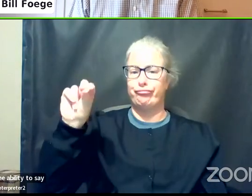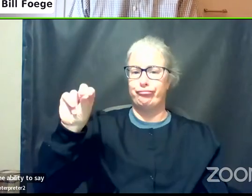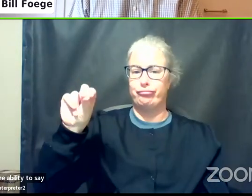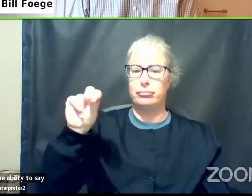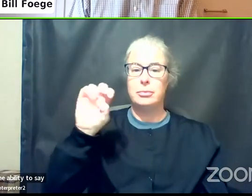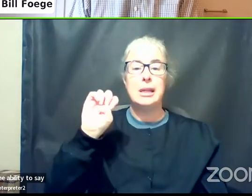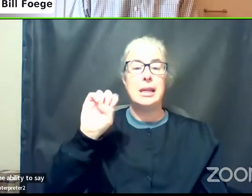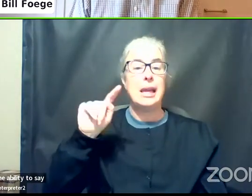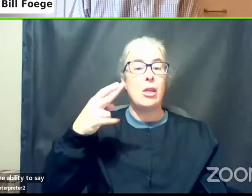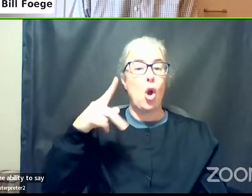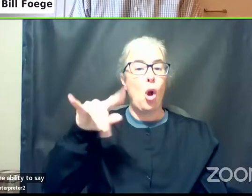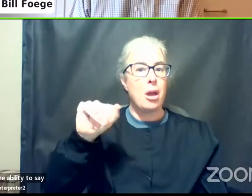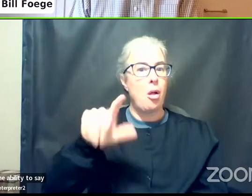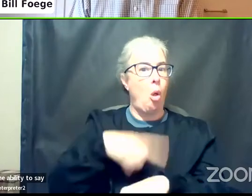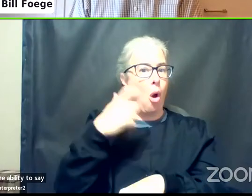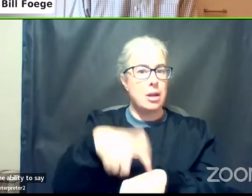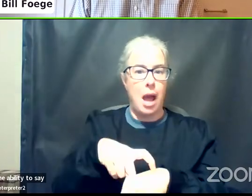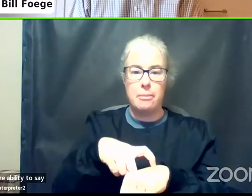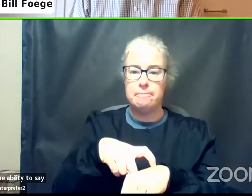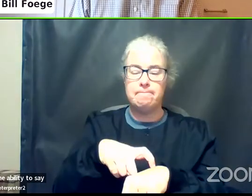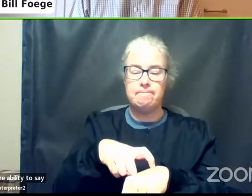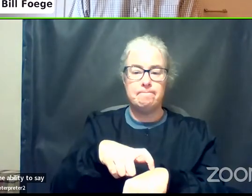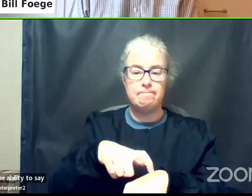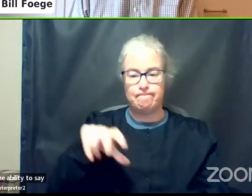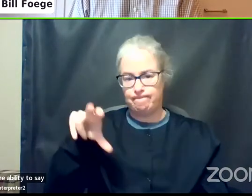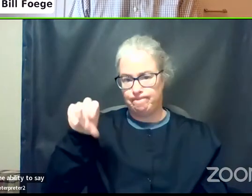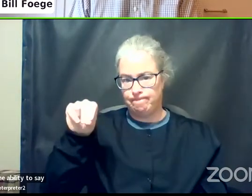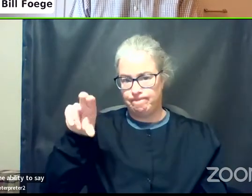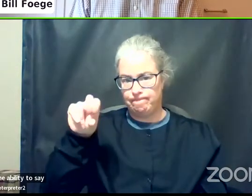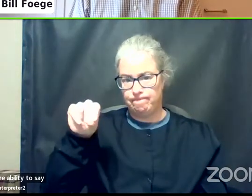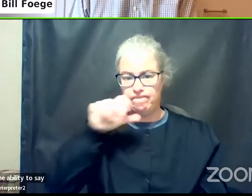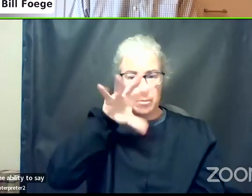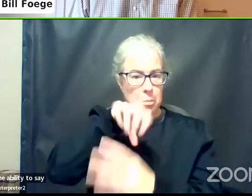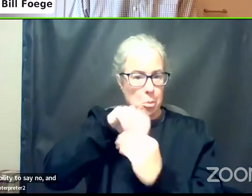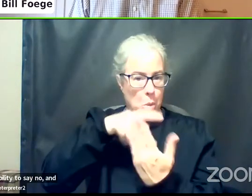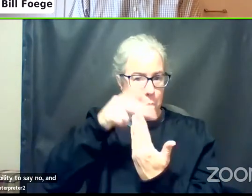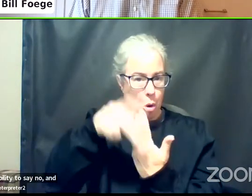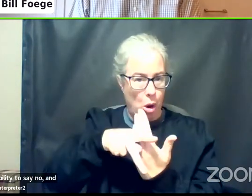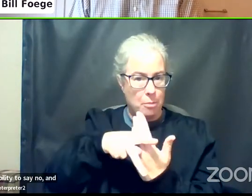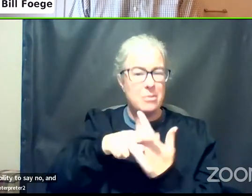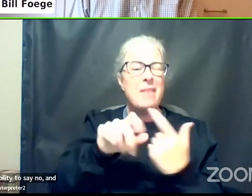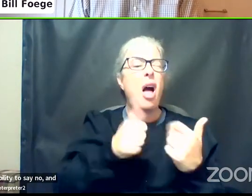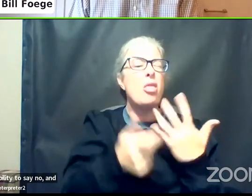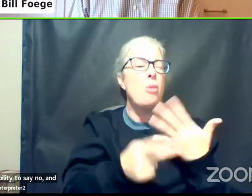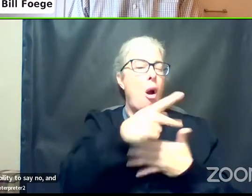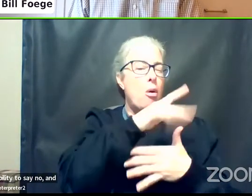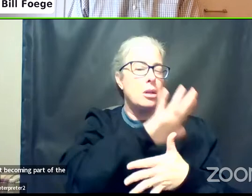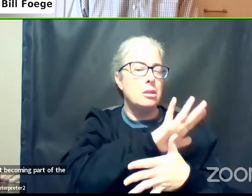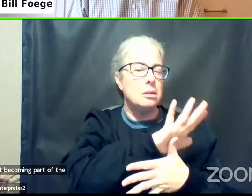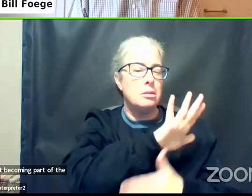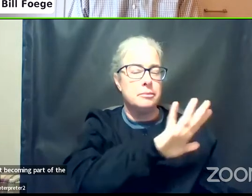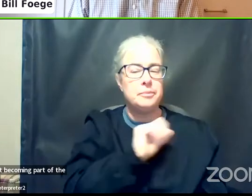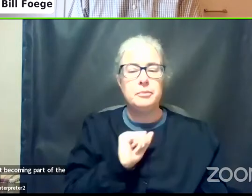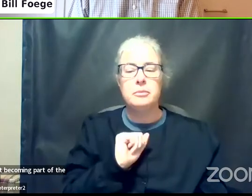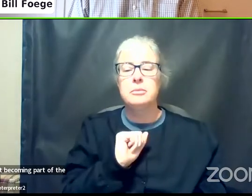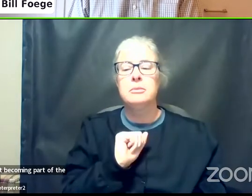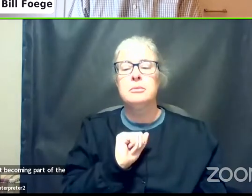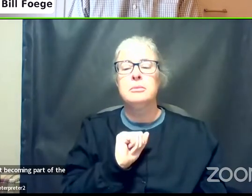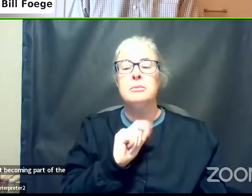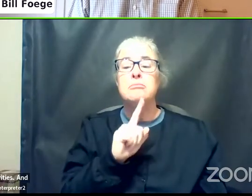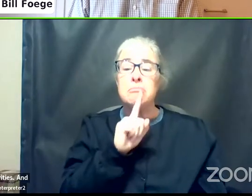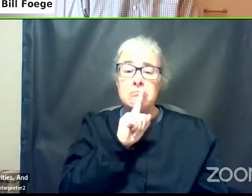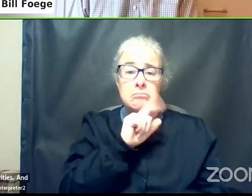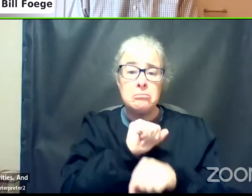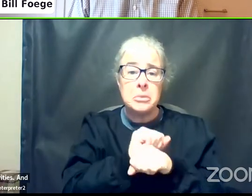Ethiopia went for a long time not becoming part of the program they had other priorities and these are